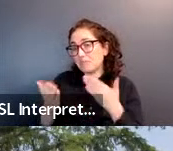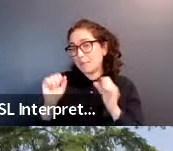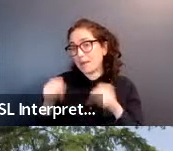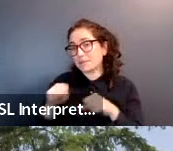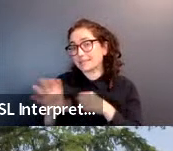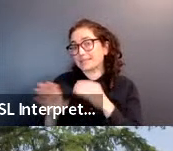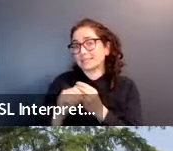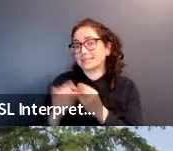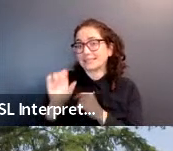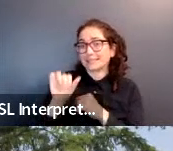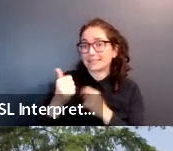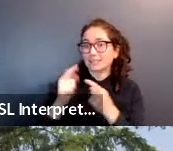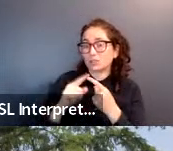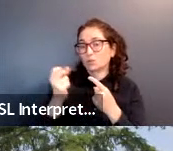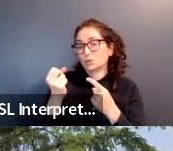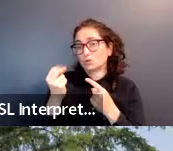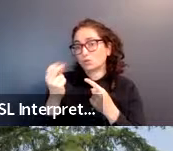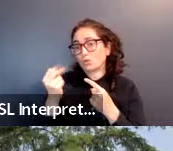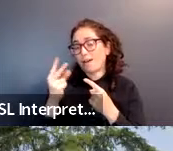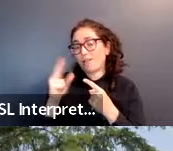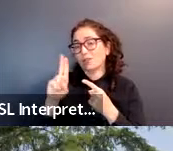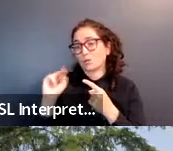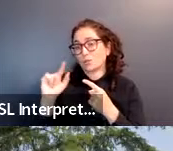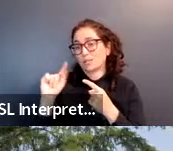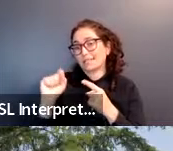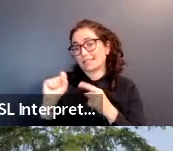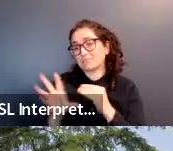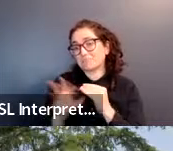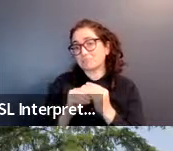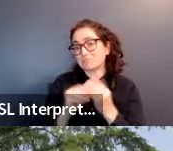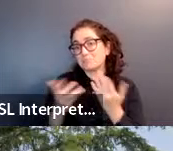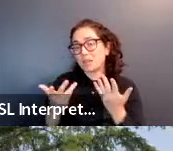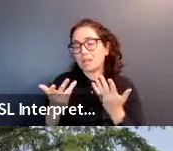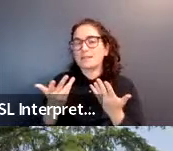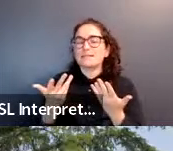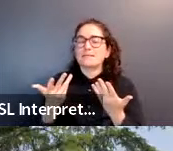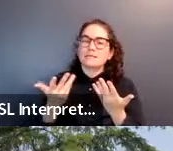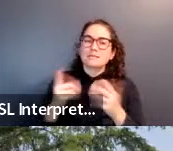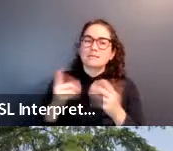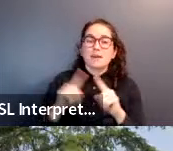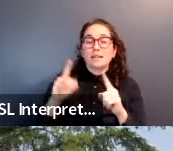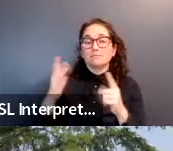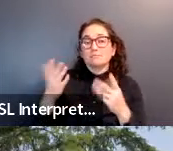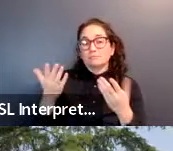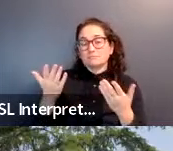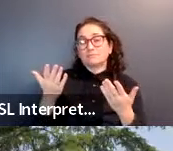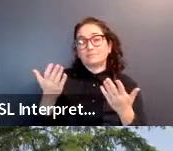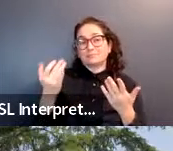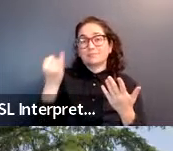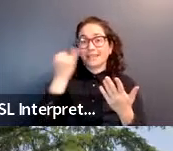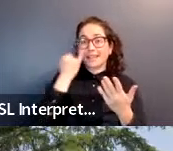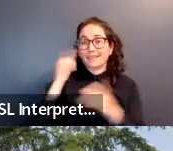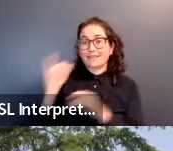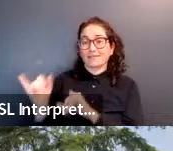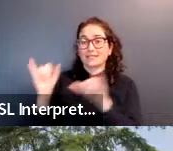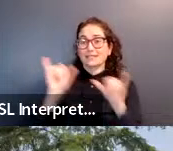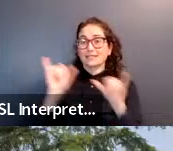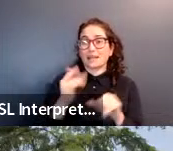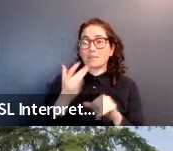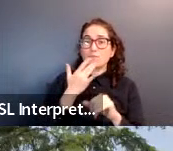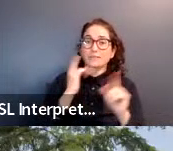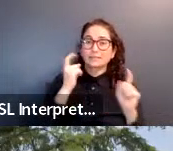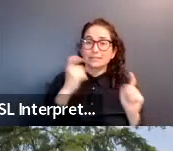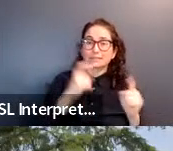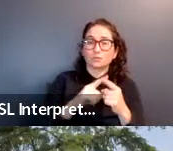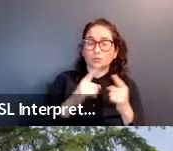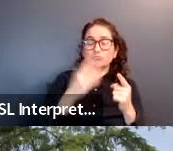additional 10 to 12 on top of that. But if we were to give the same preference